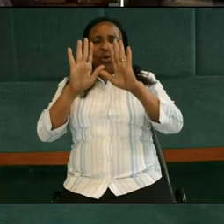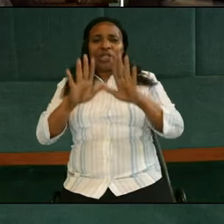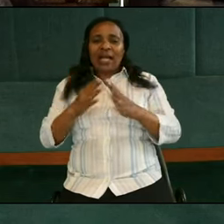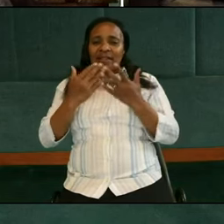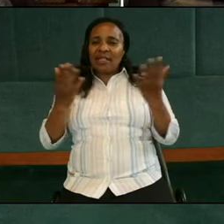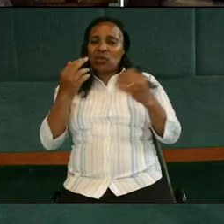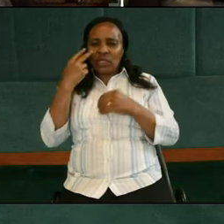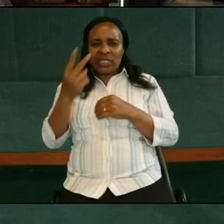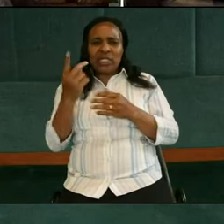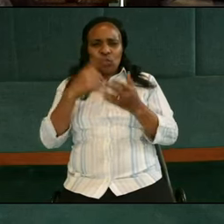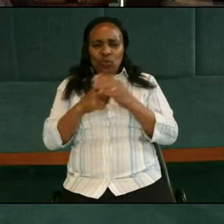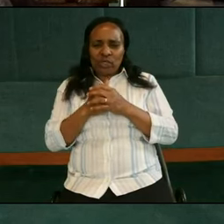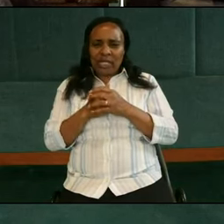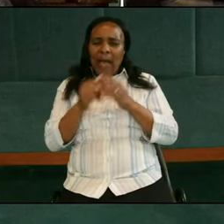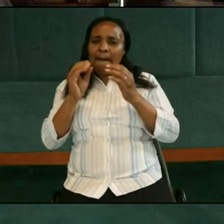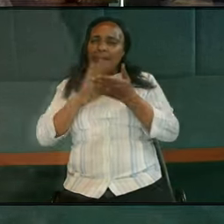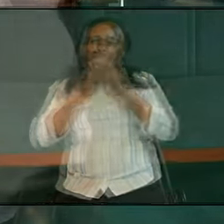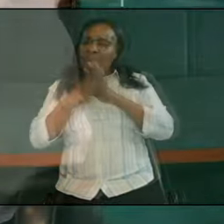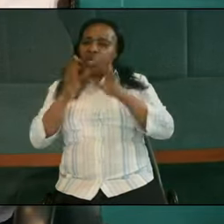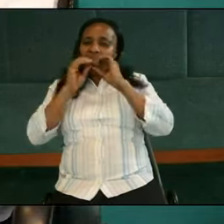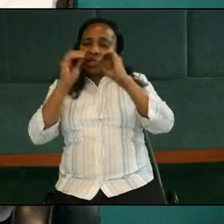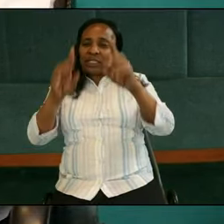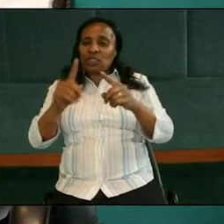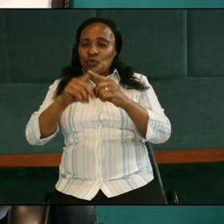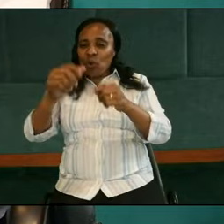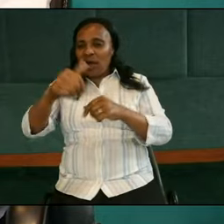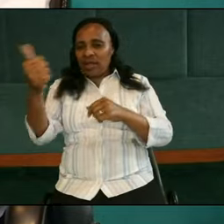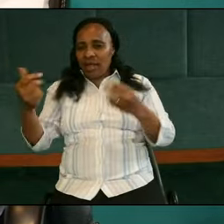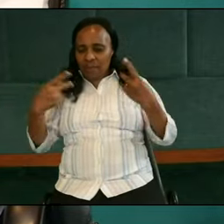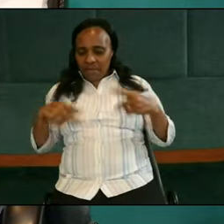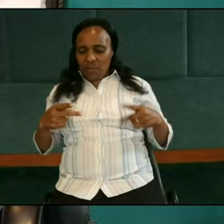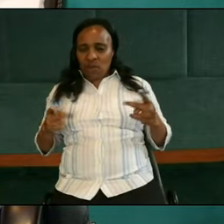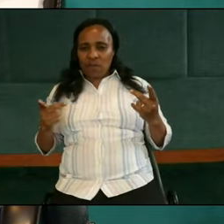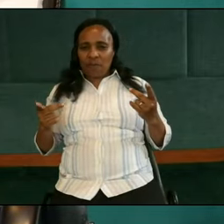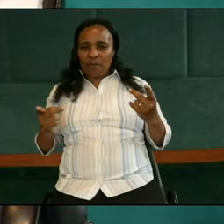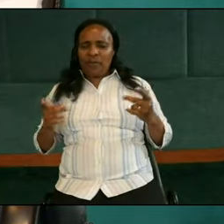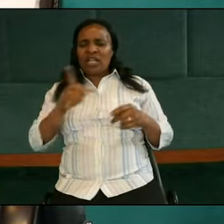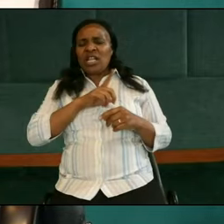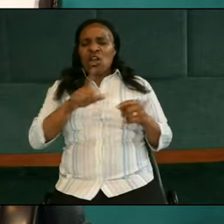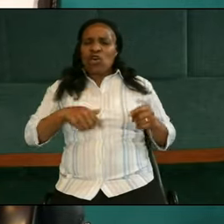we see is becoming a blessing to other people. So